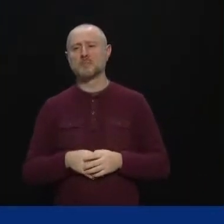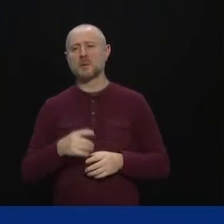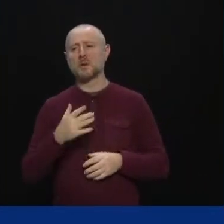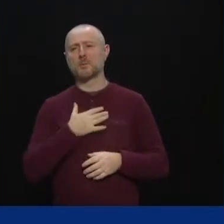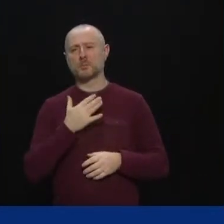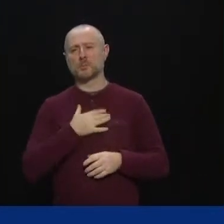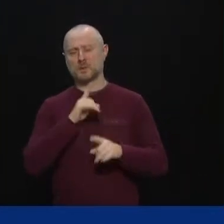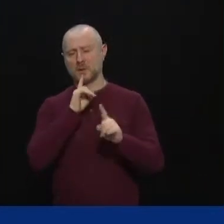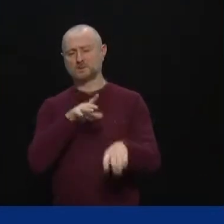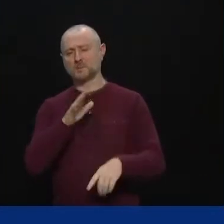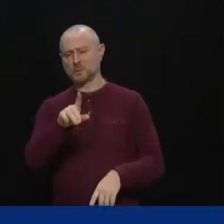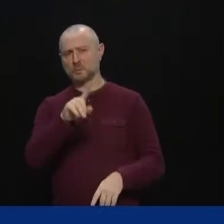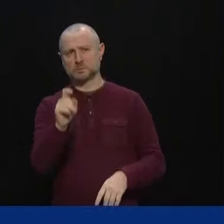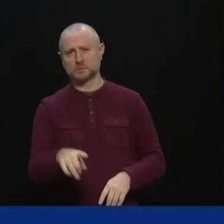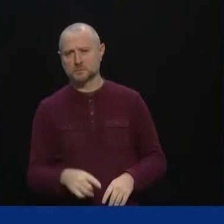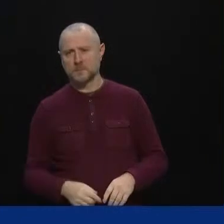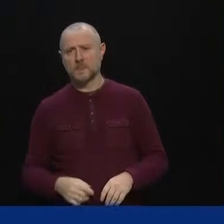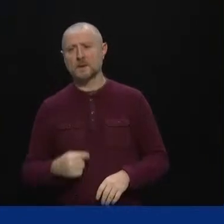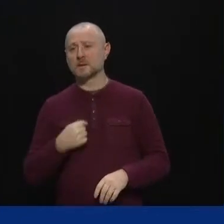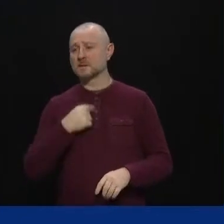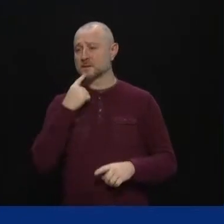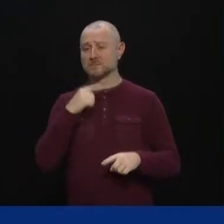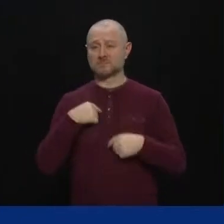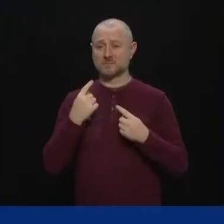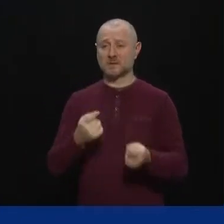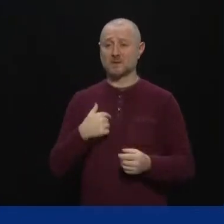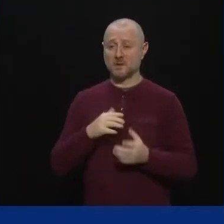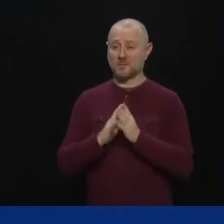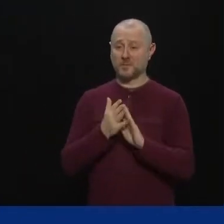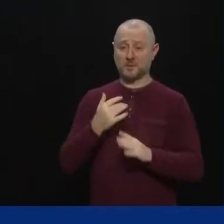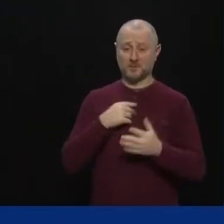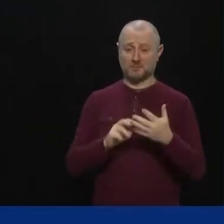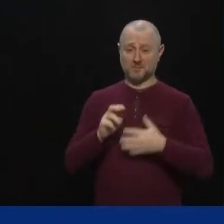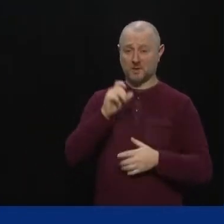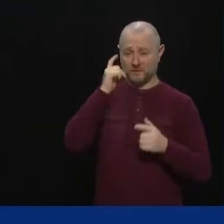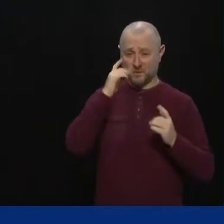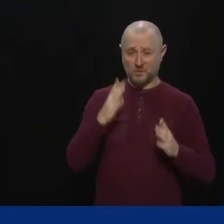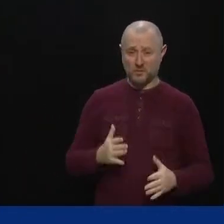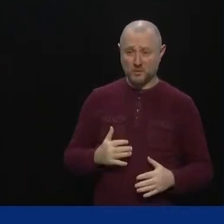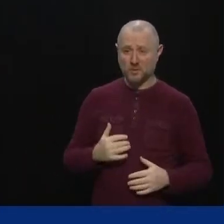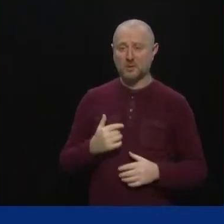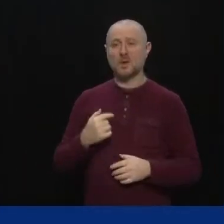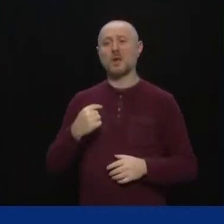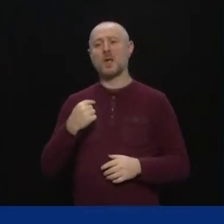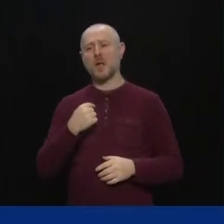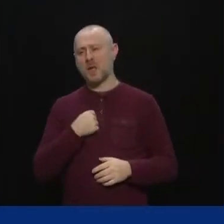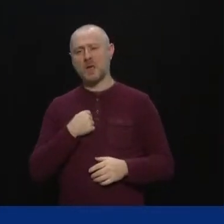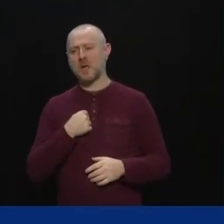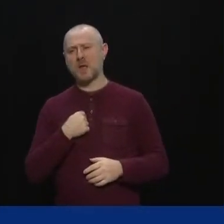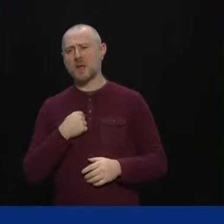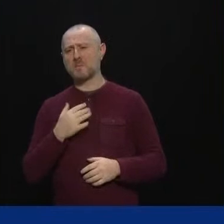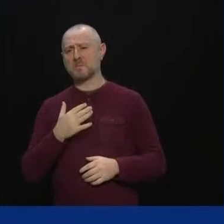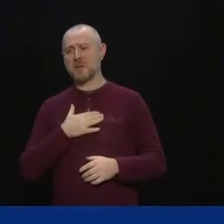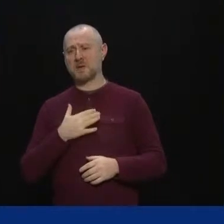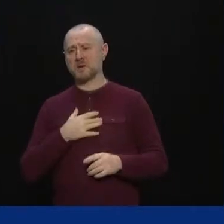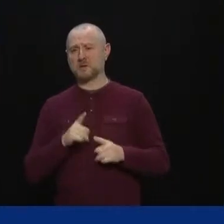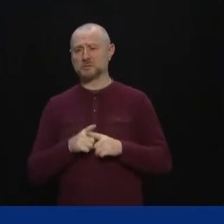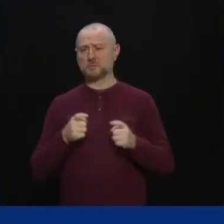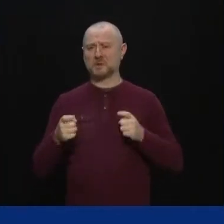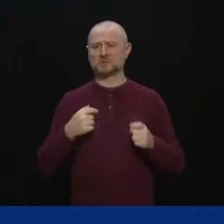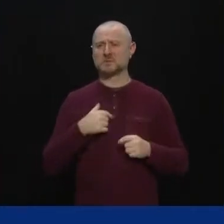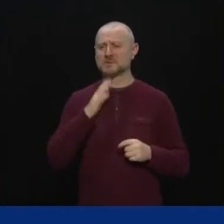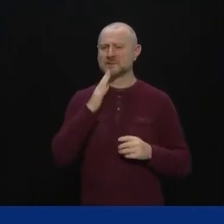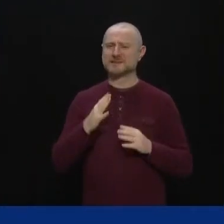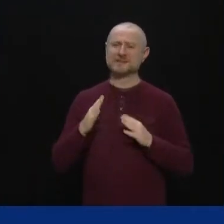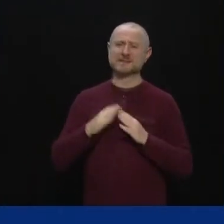that question. As I said on day one, my administration will conduct itself with the highest of ethics. Those are values I